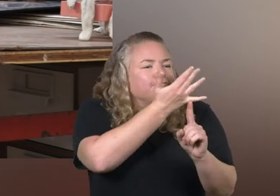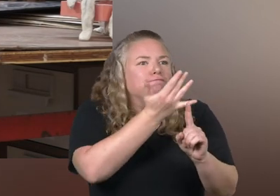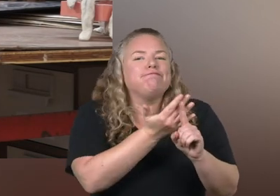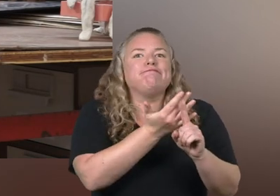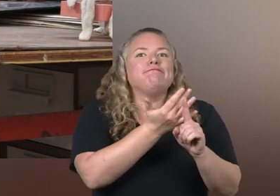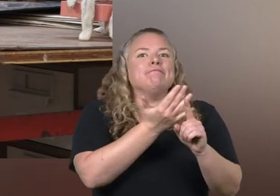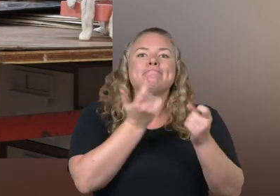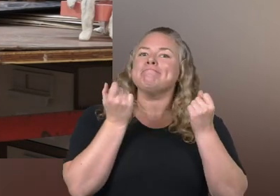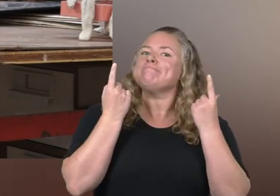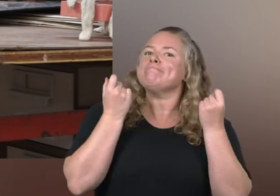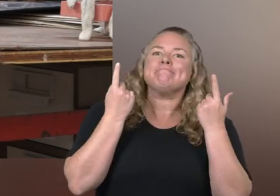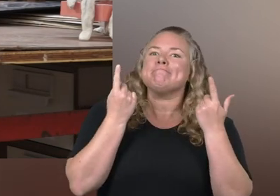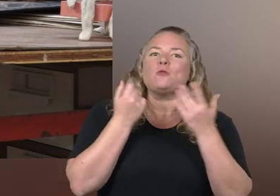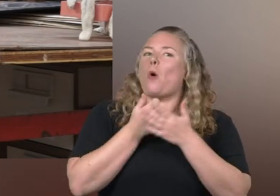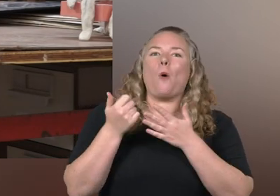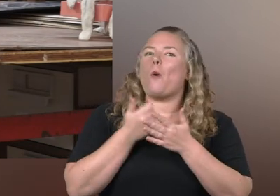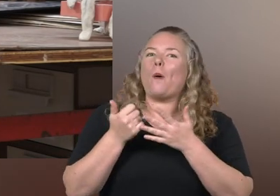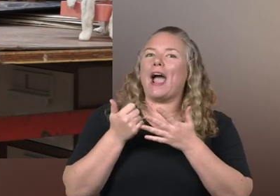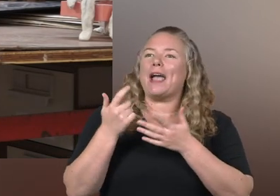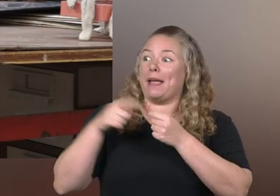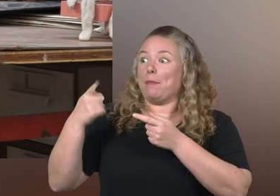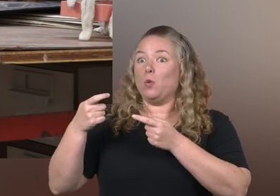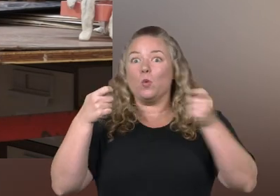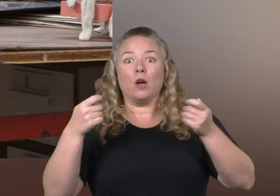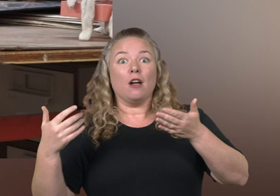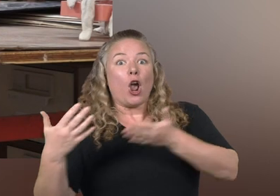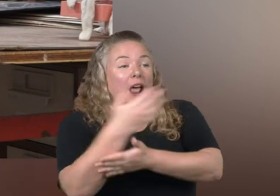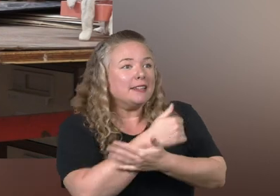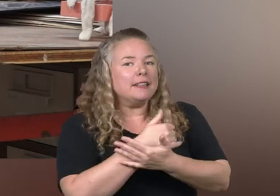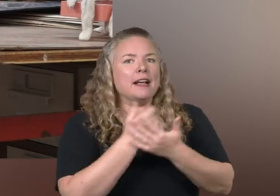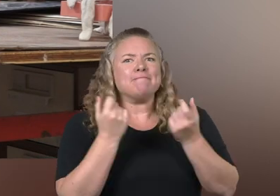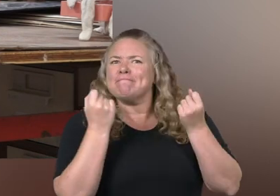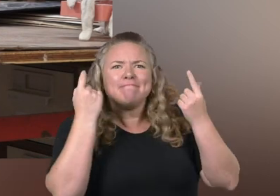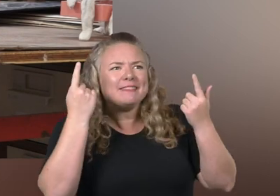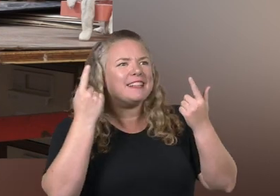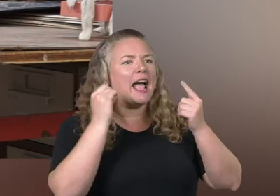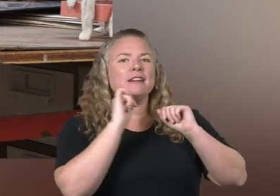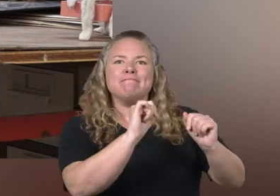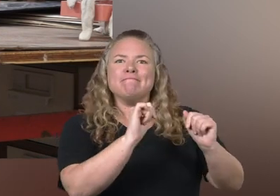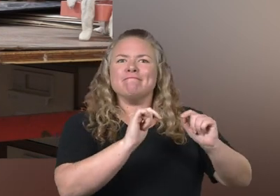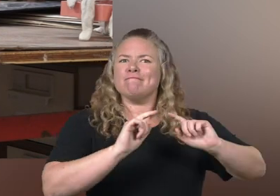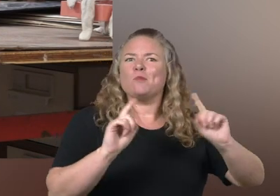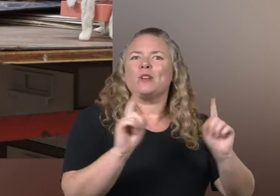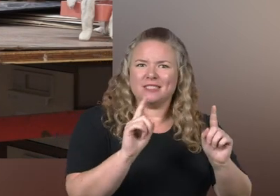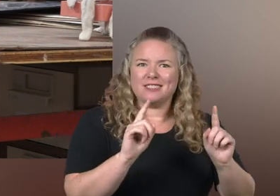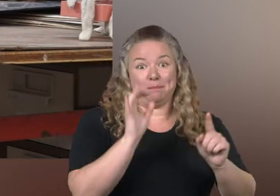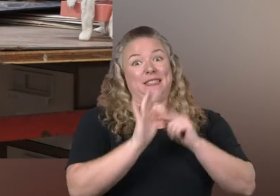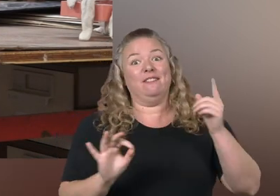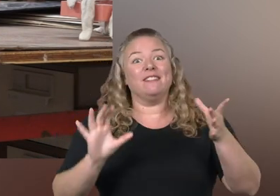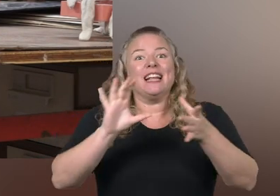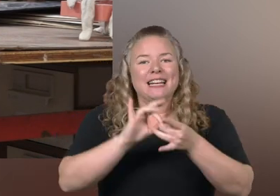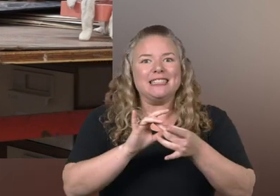part of the issue for curators, isn't it? Understanding the nature of the work. You know, when we look at